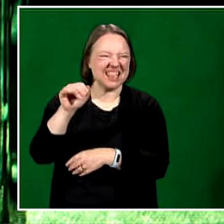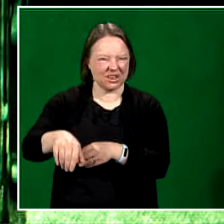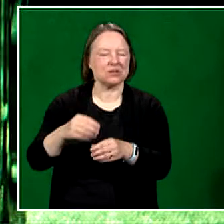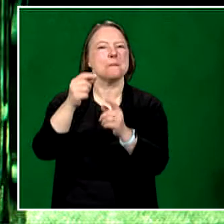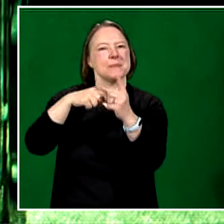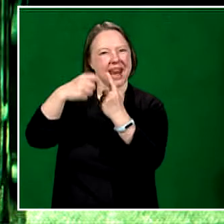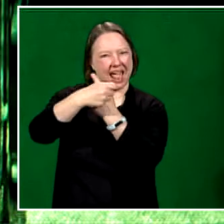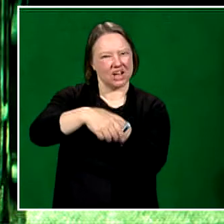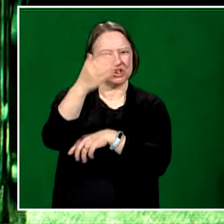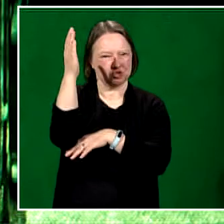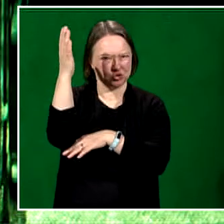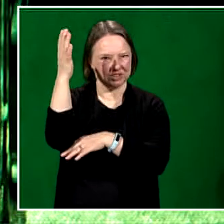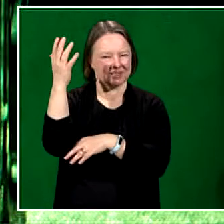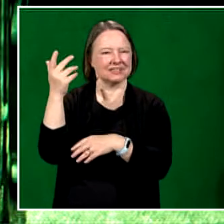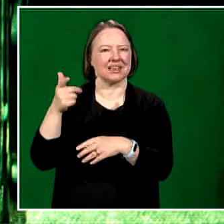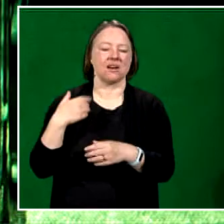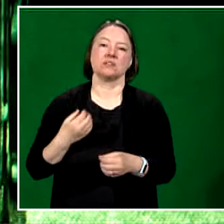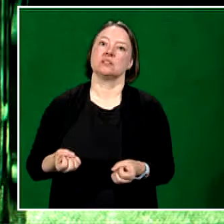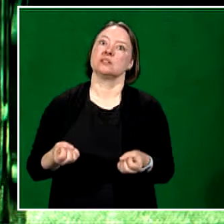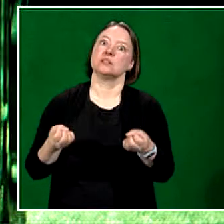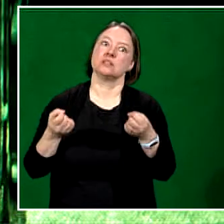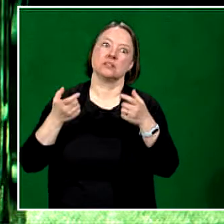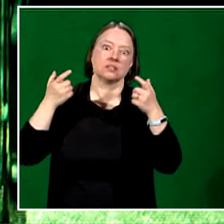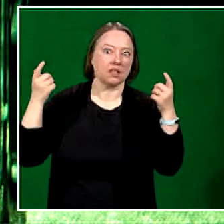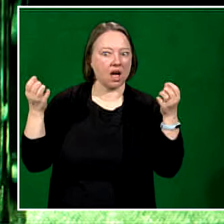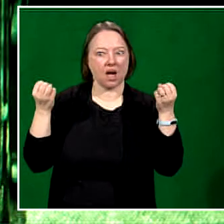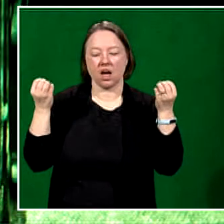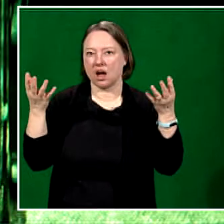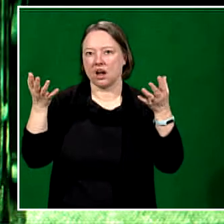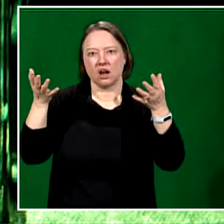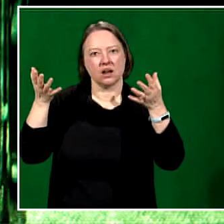those have a large amount of